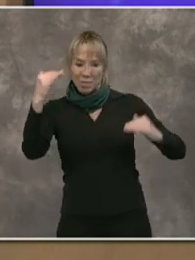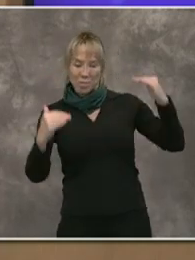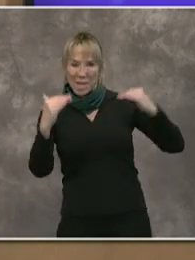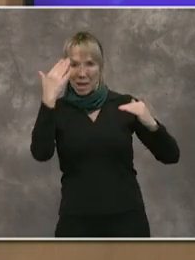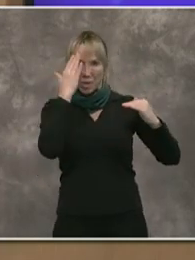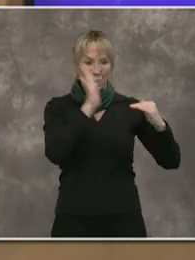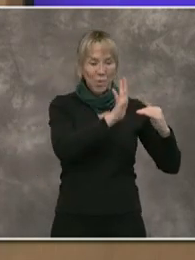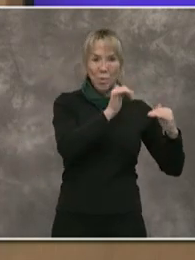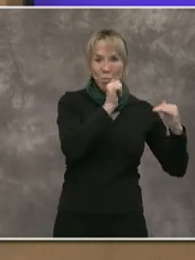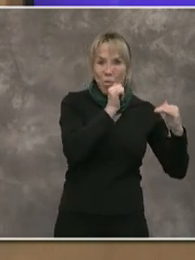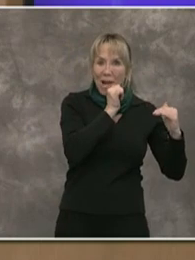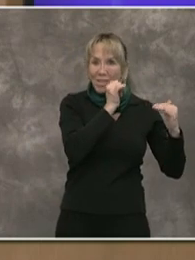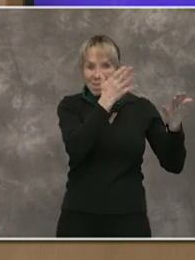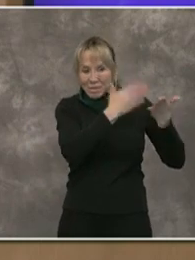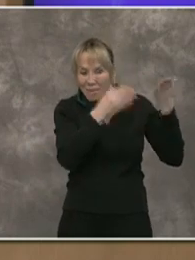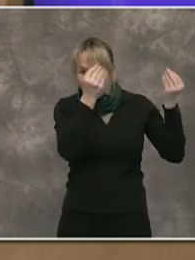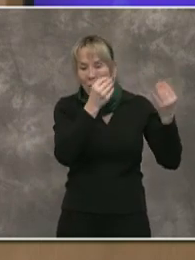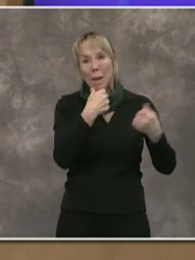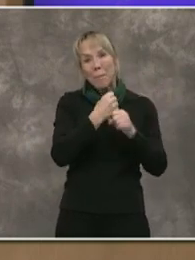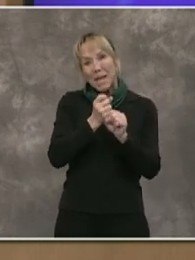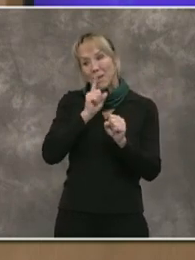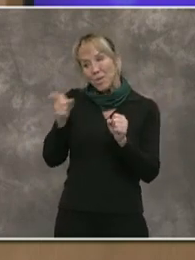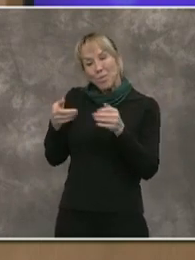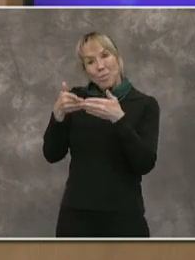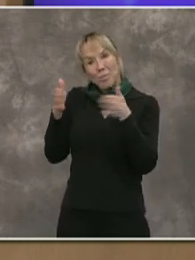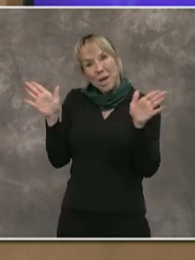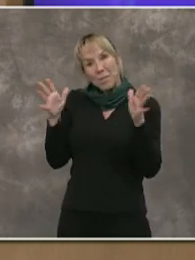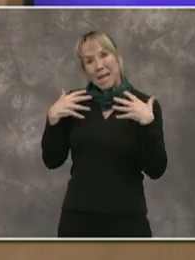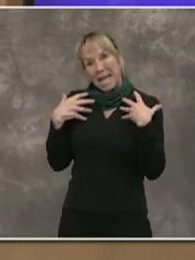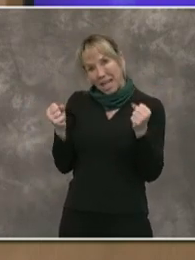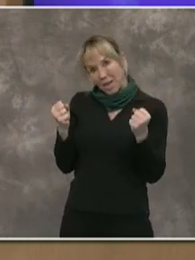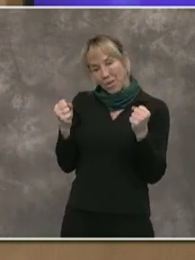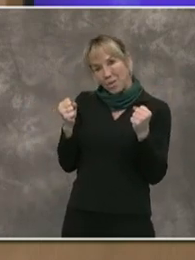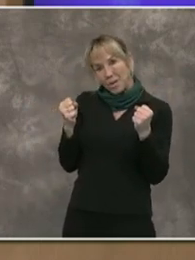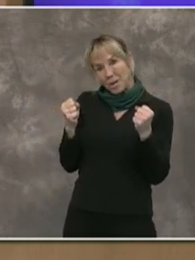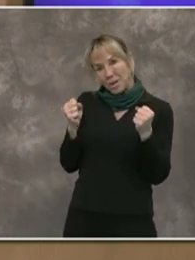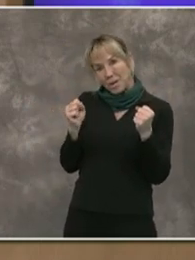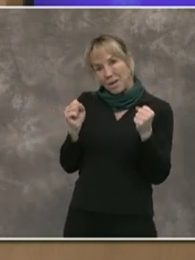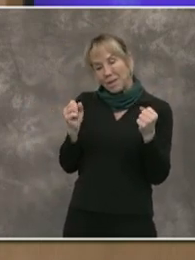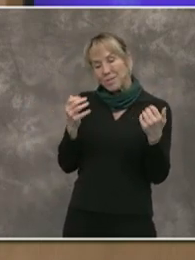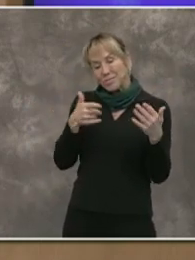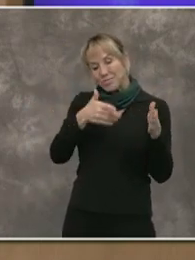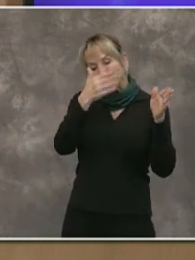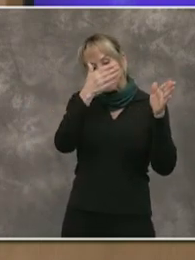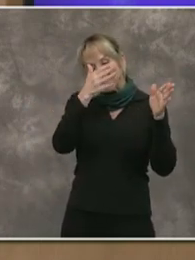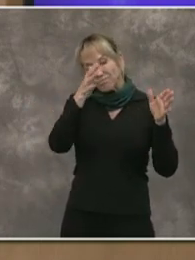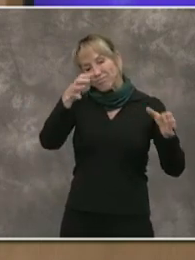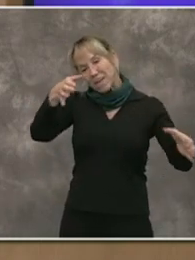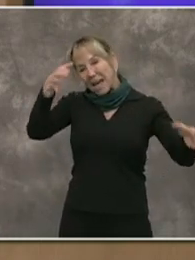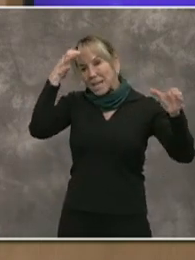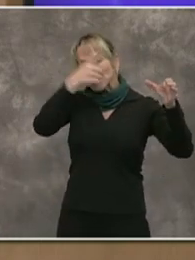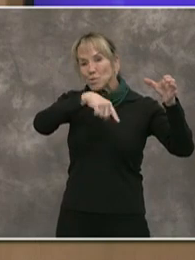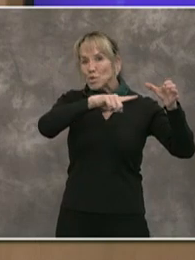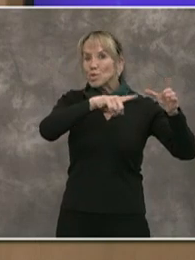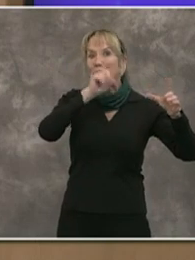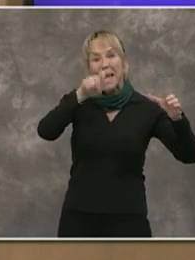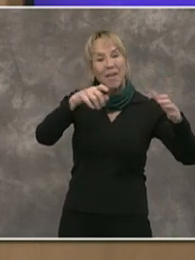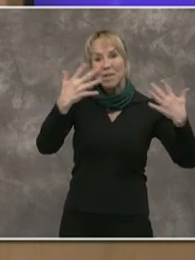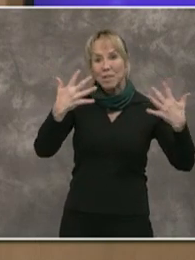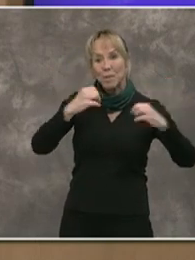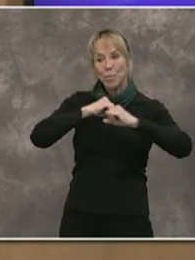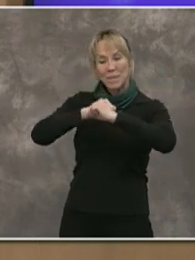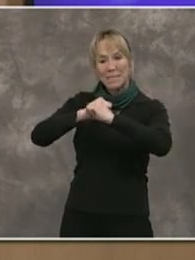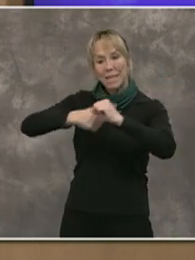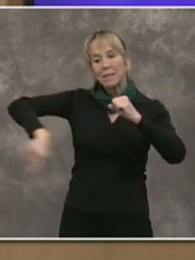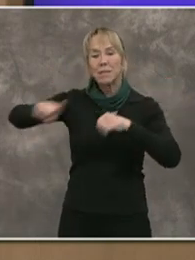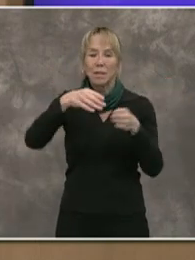and balancing the needs to make sure that our public health experts are focused on protecting the public, and that is what is taking the majority of their opinion. And so every day we